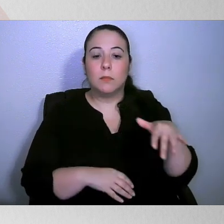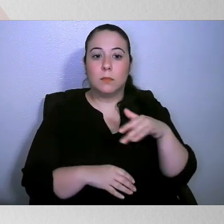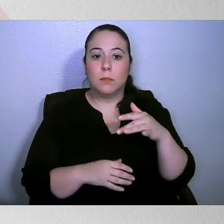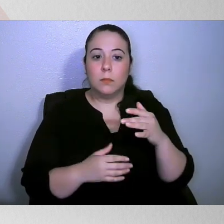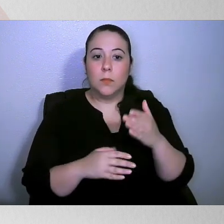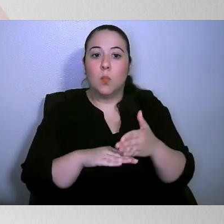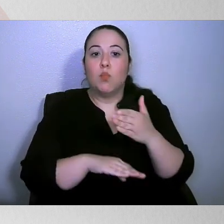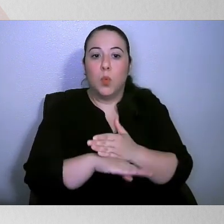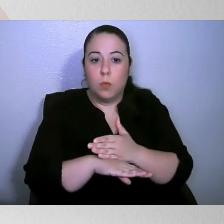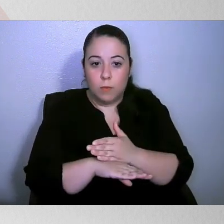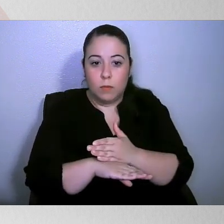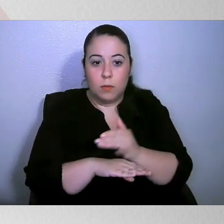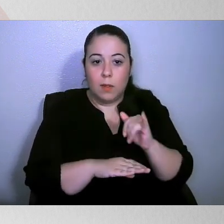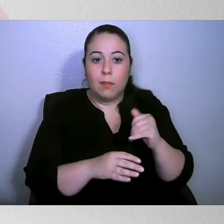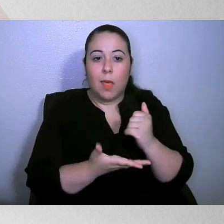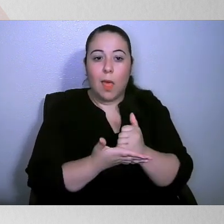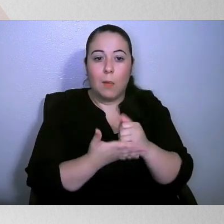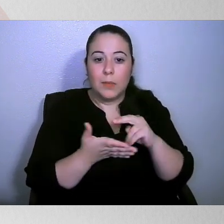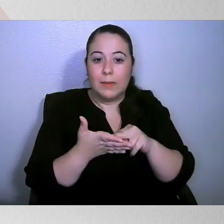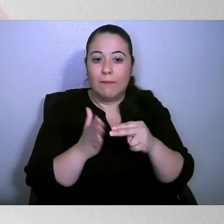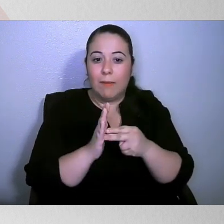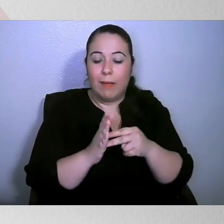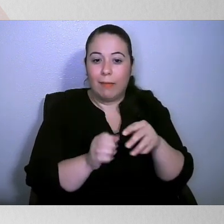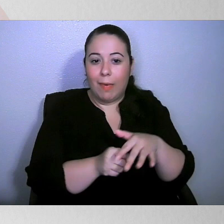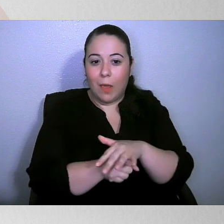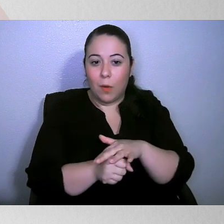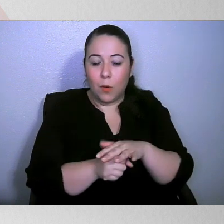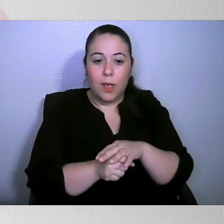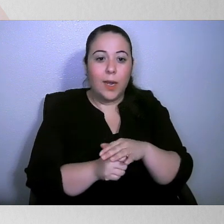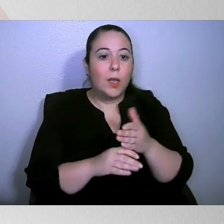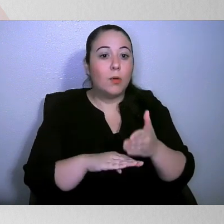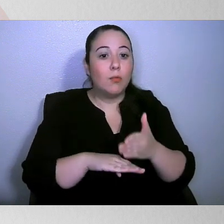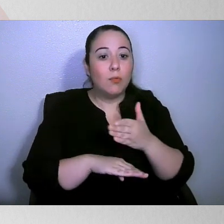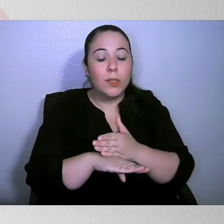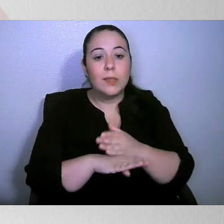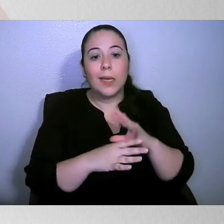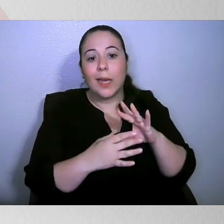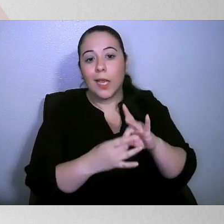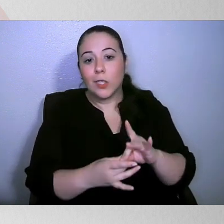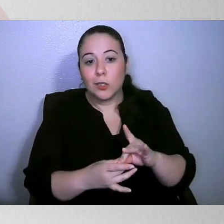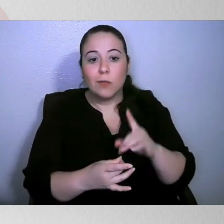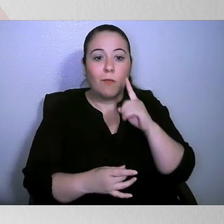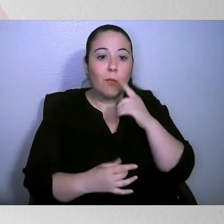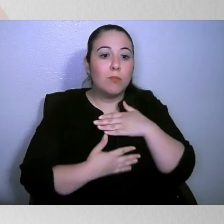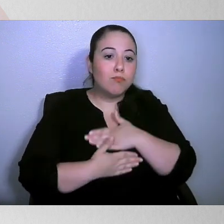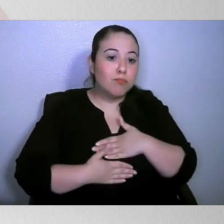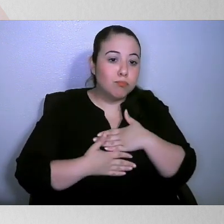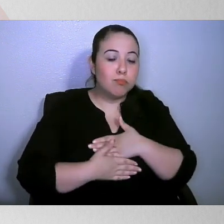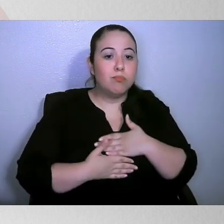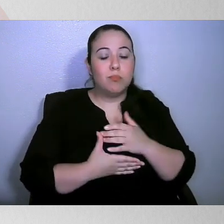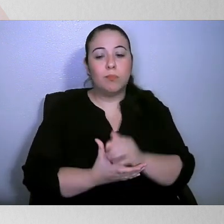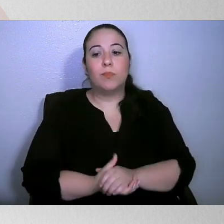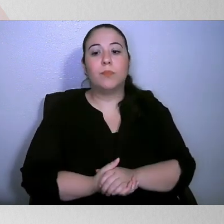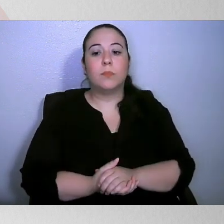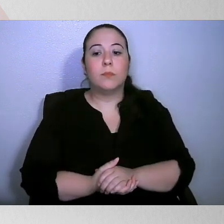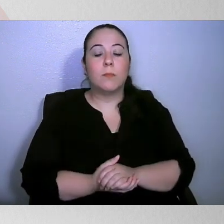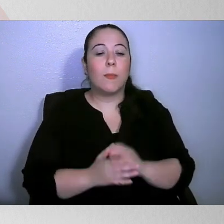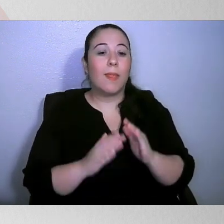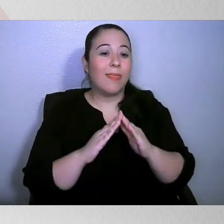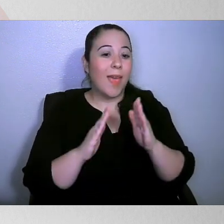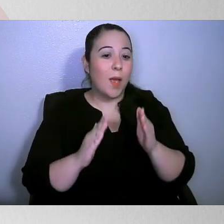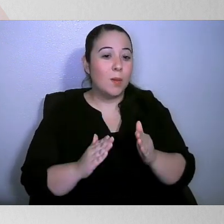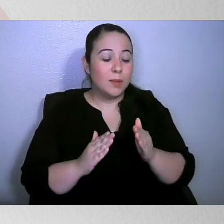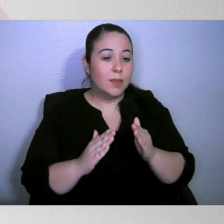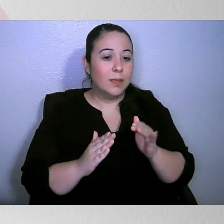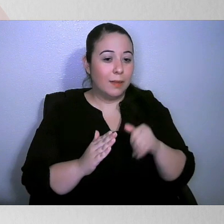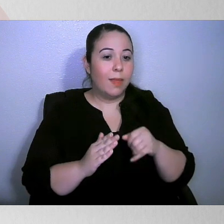help define the character of the area and increase connections to and enjoyment of shared spaces. Housing addresses the need for a